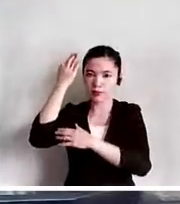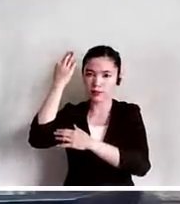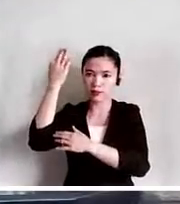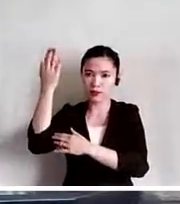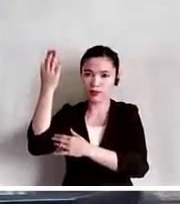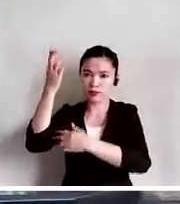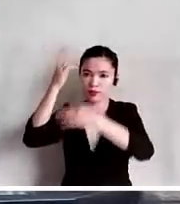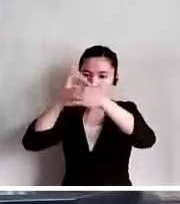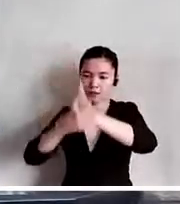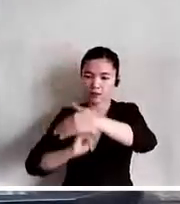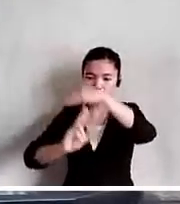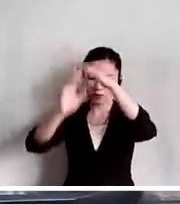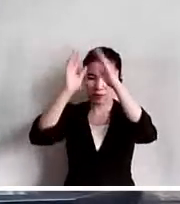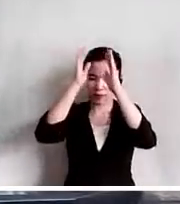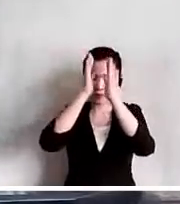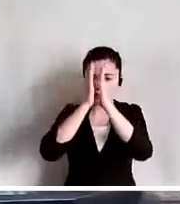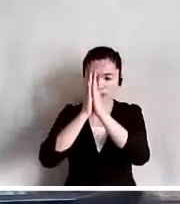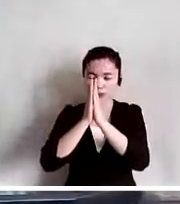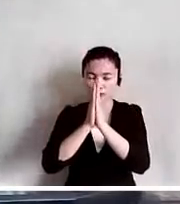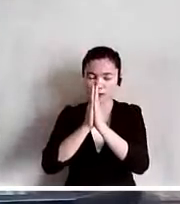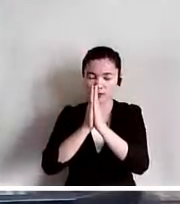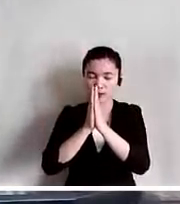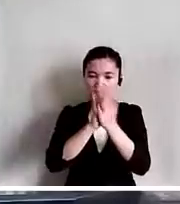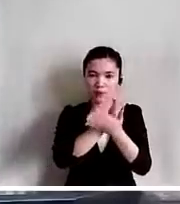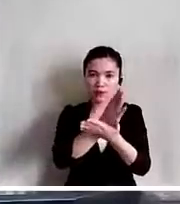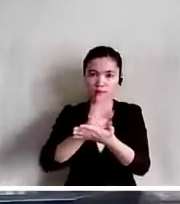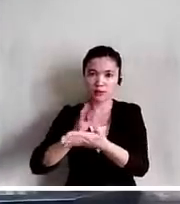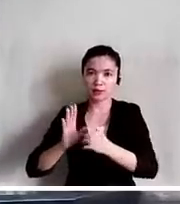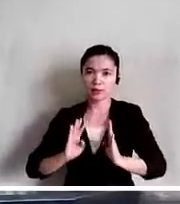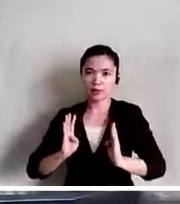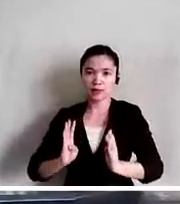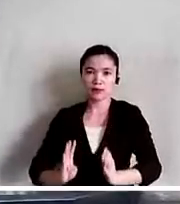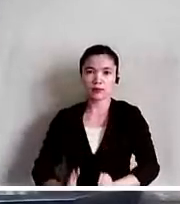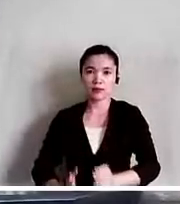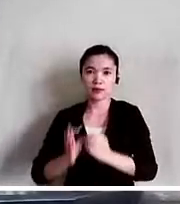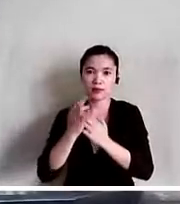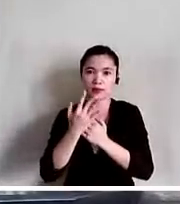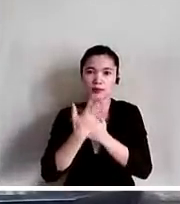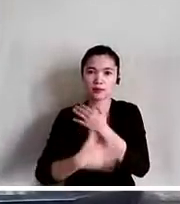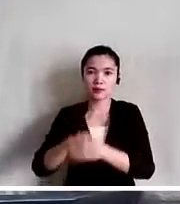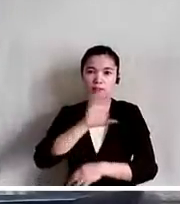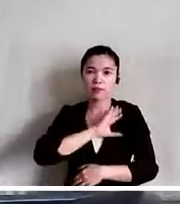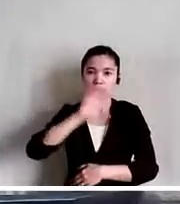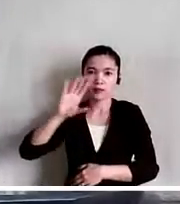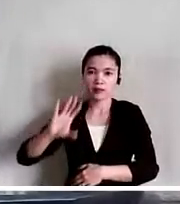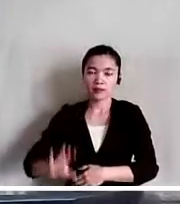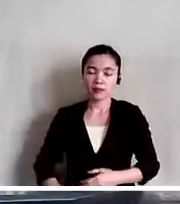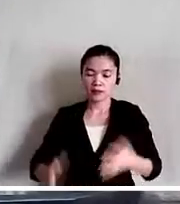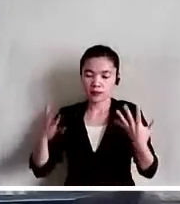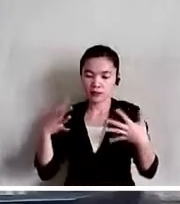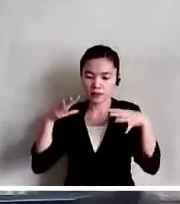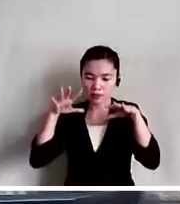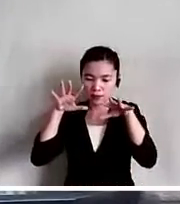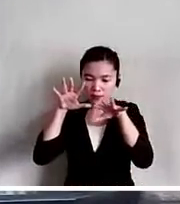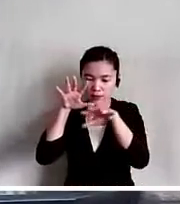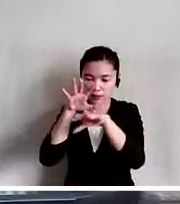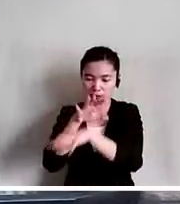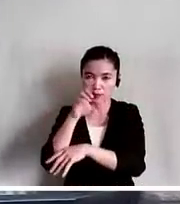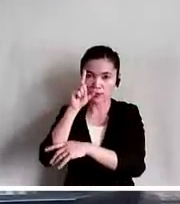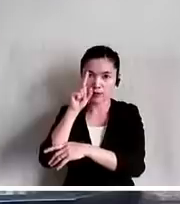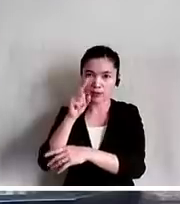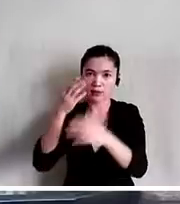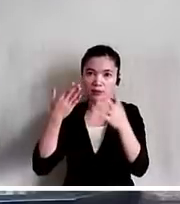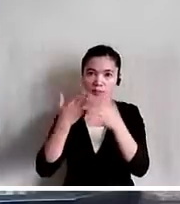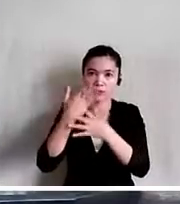you. Humbly we pray that partaking of the body and blood of Christ, we may be gathered into one by the